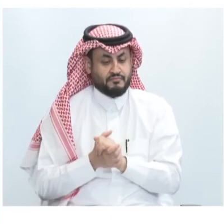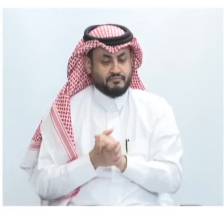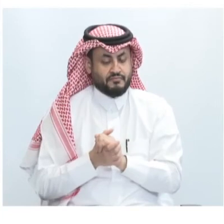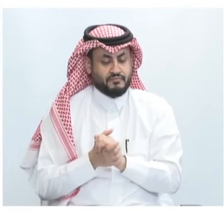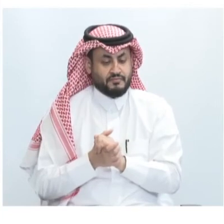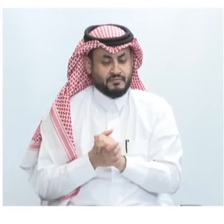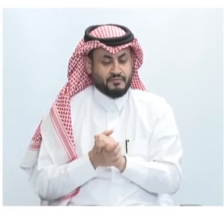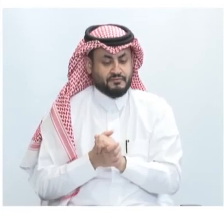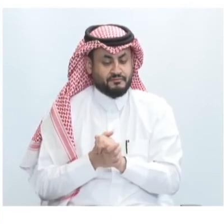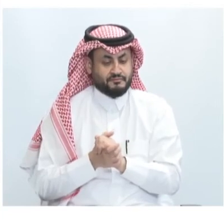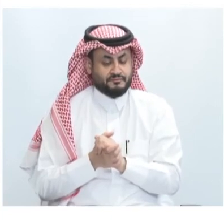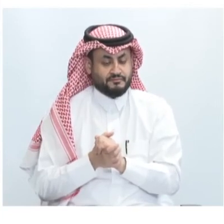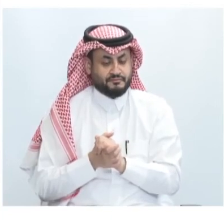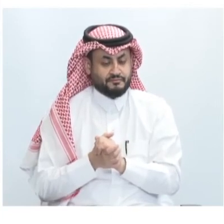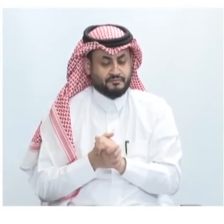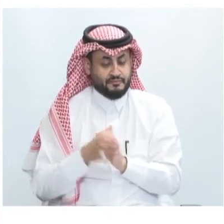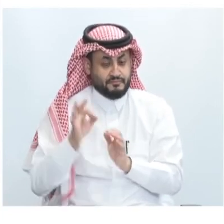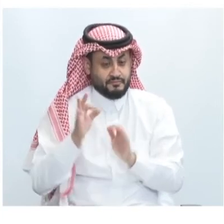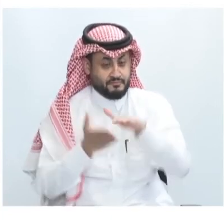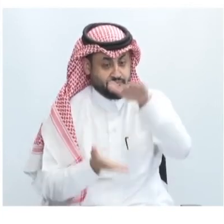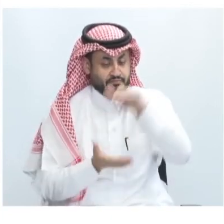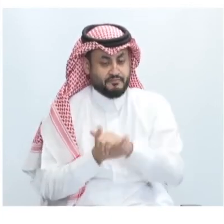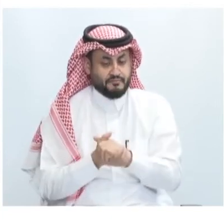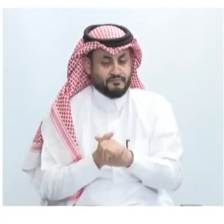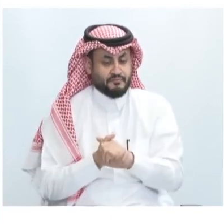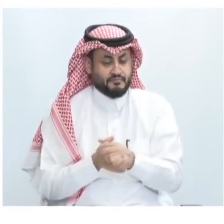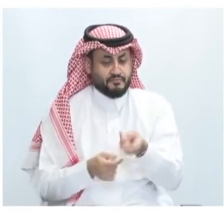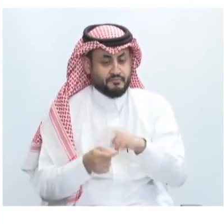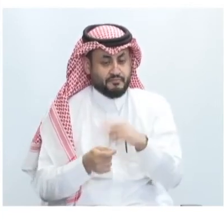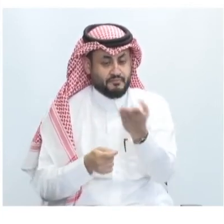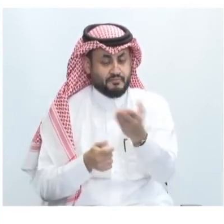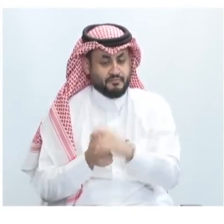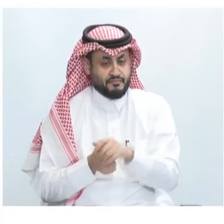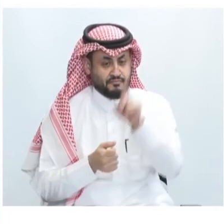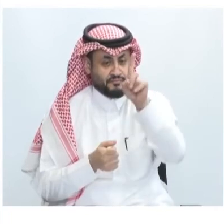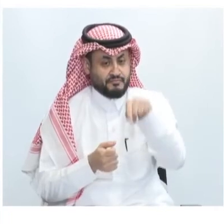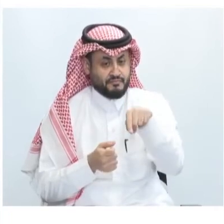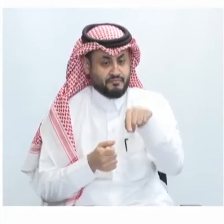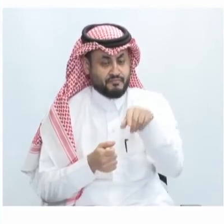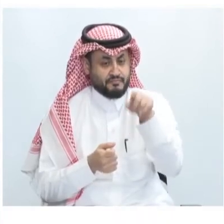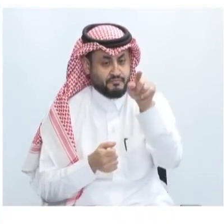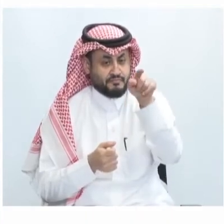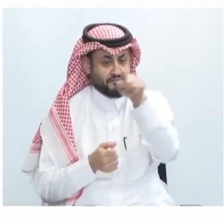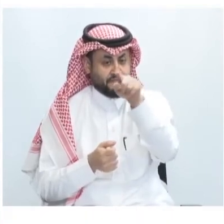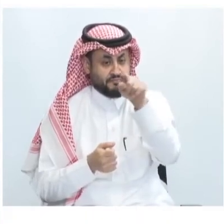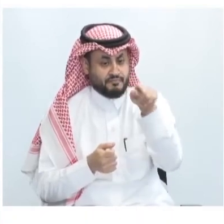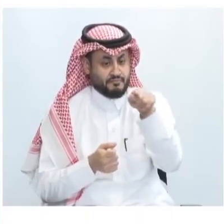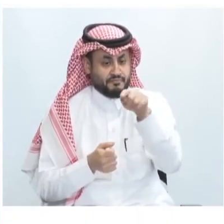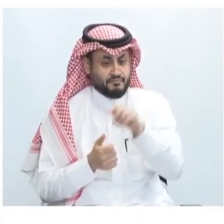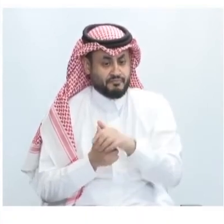right, like this. Again, up to down, and we have